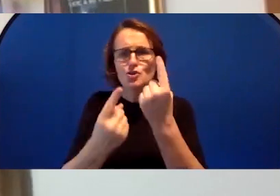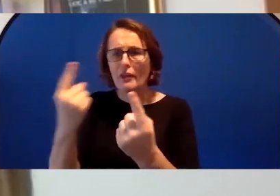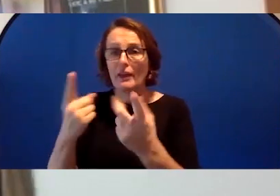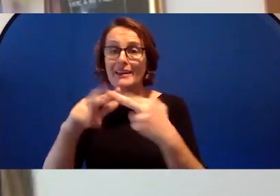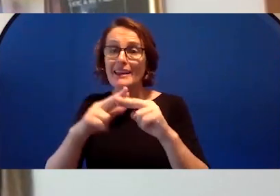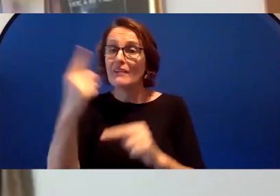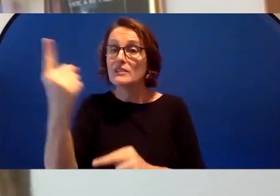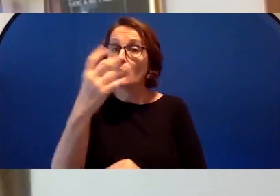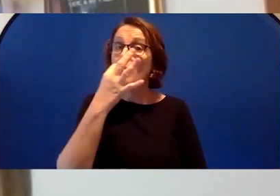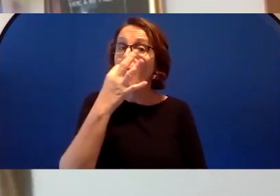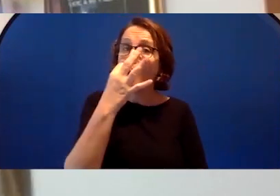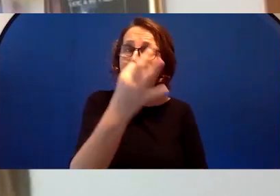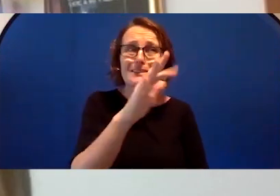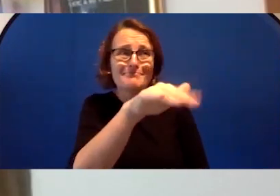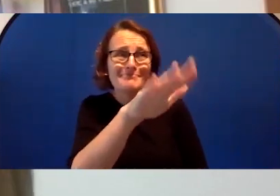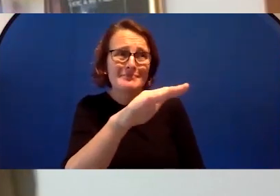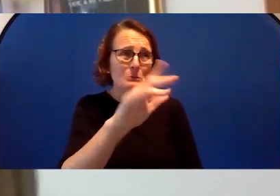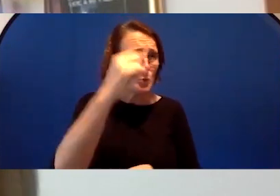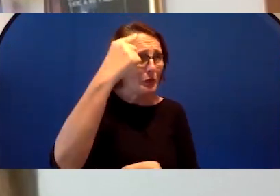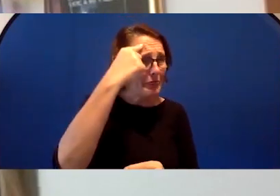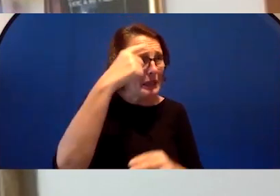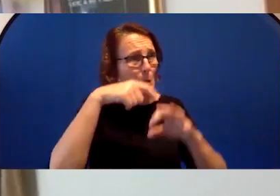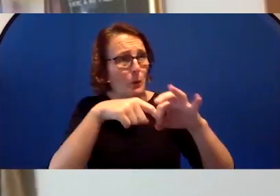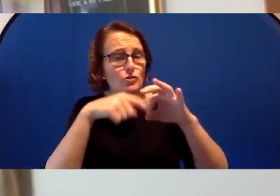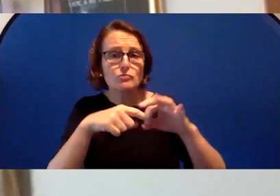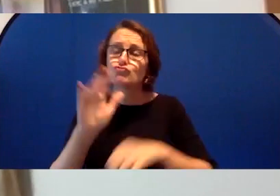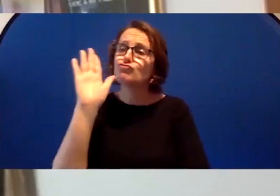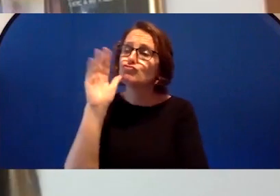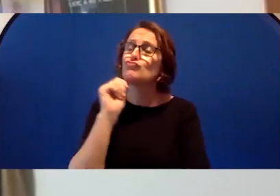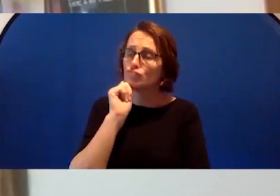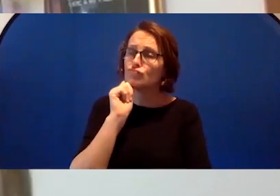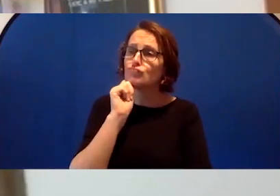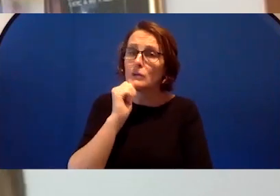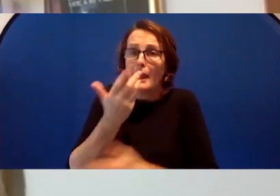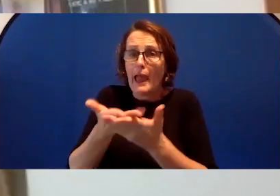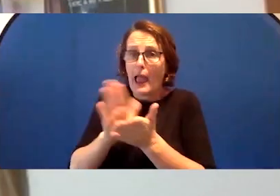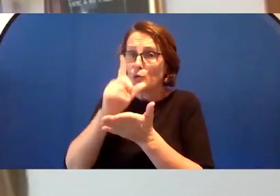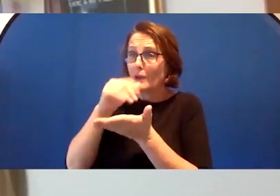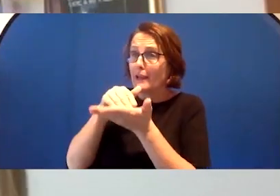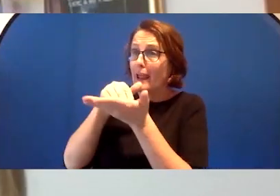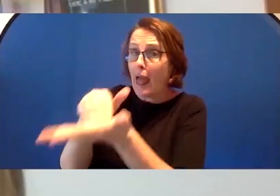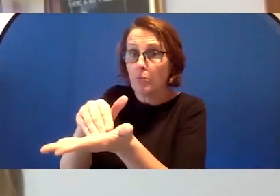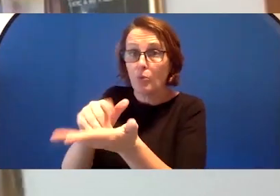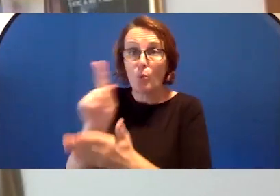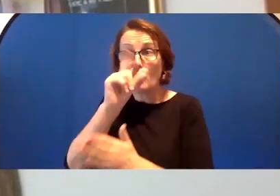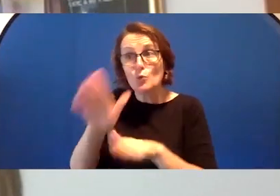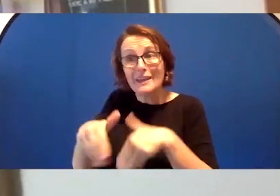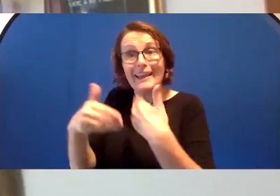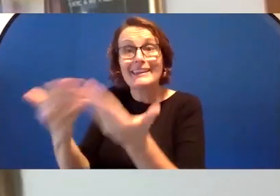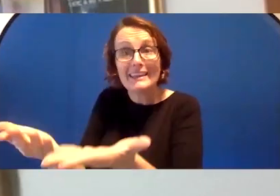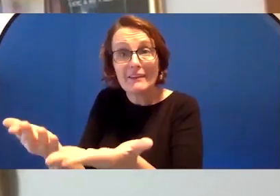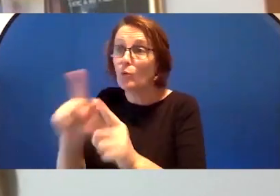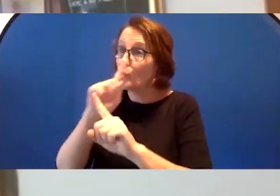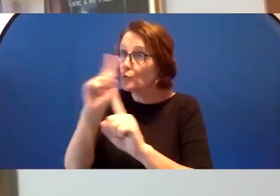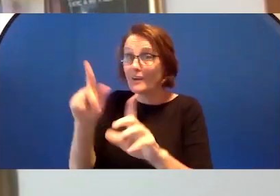counsel, simply listen non-judgmentally, ask what might help, be clear about what you can give, and be ready and